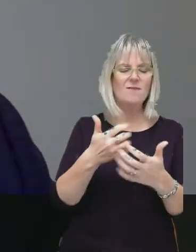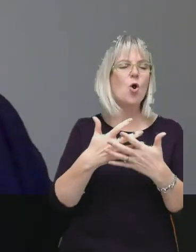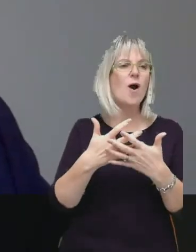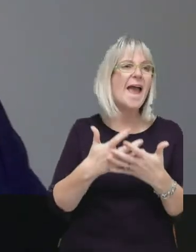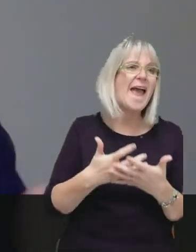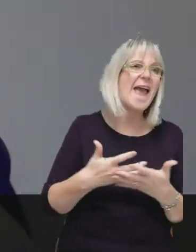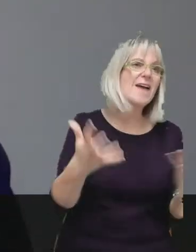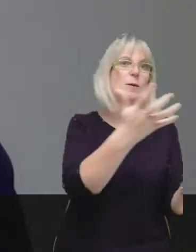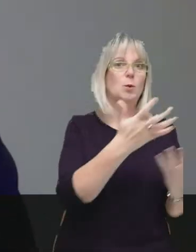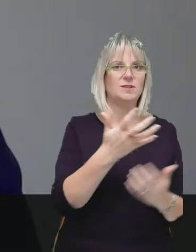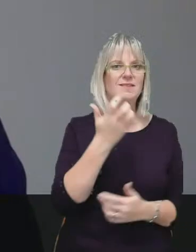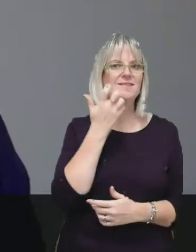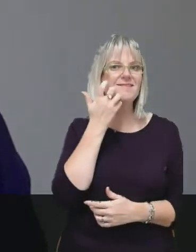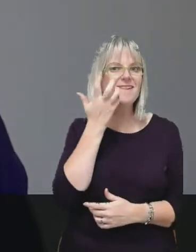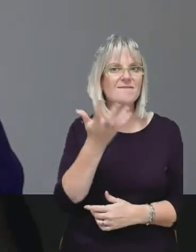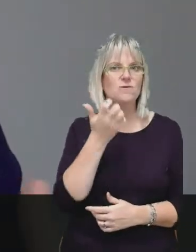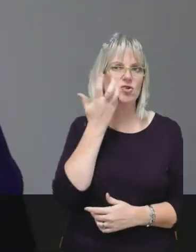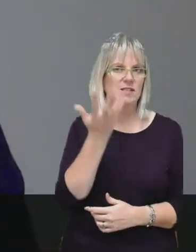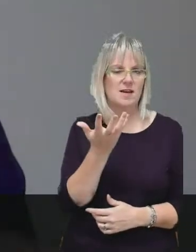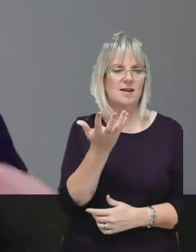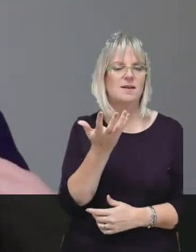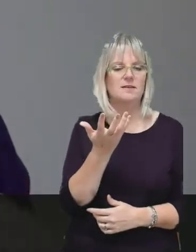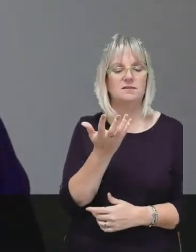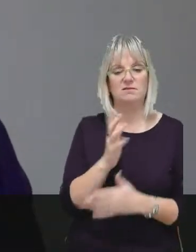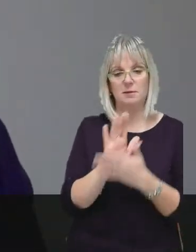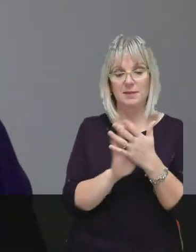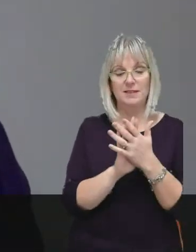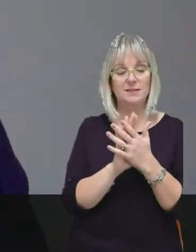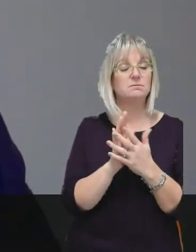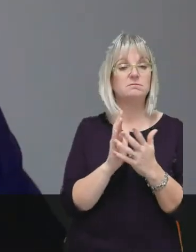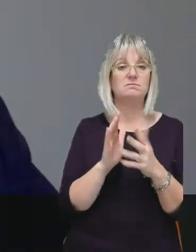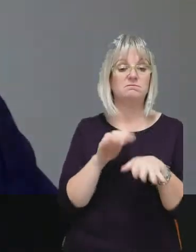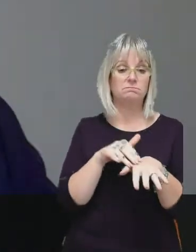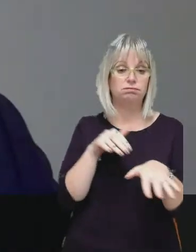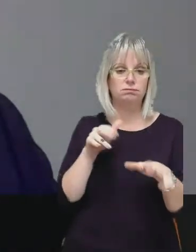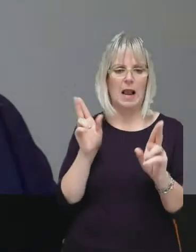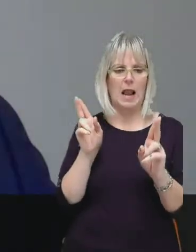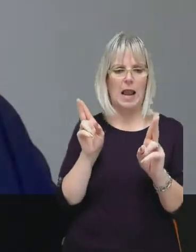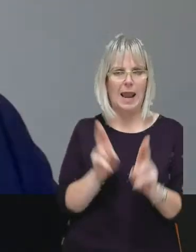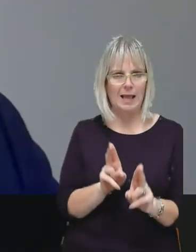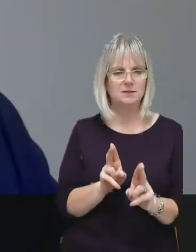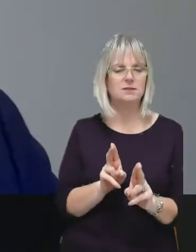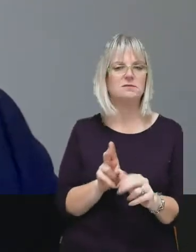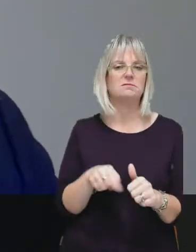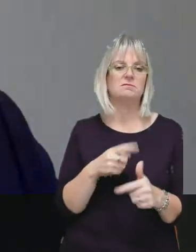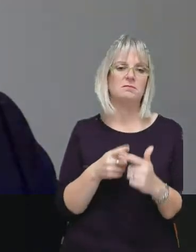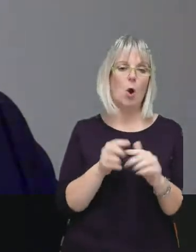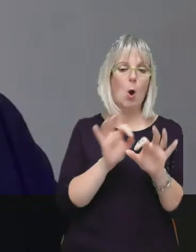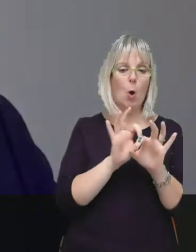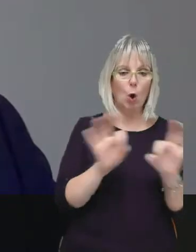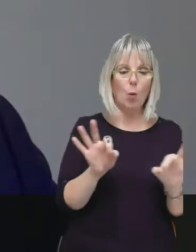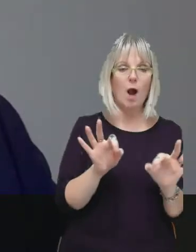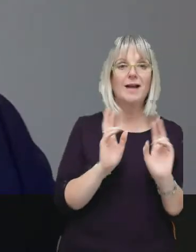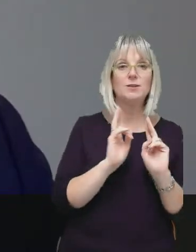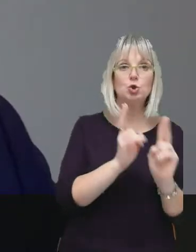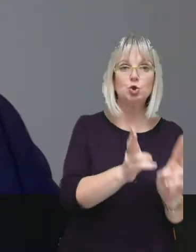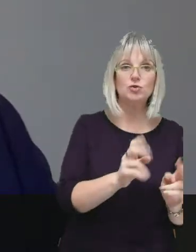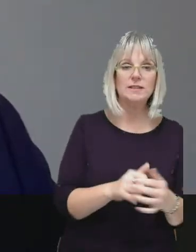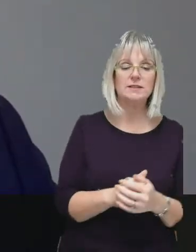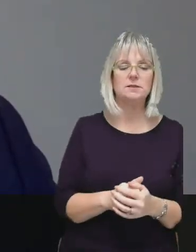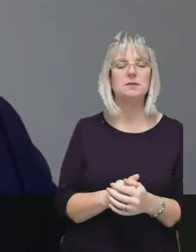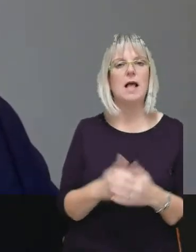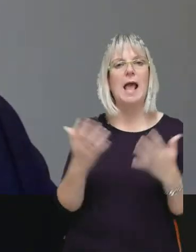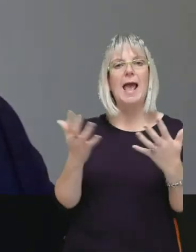that means having quieter streets, having less traffic, cleaner air, and making sure that those roads